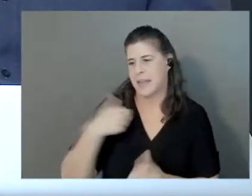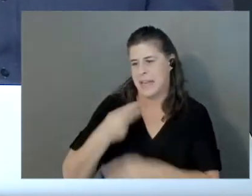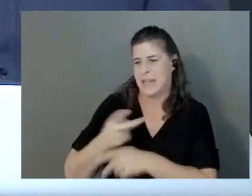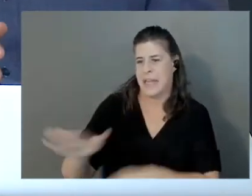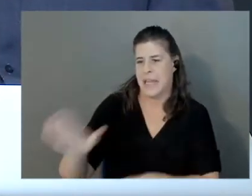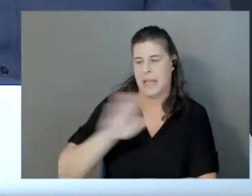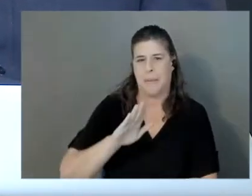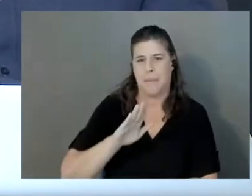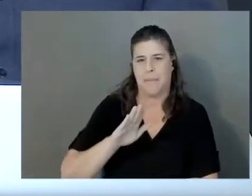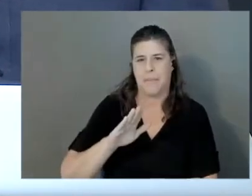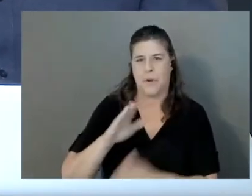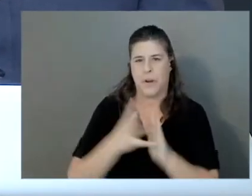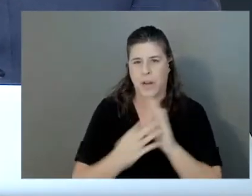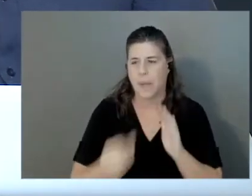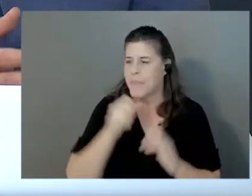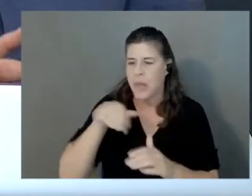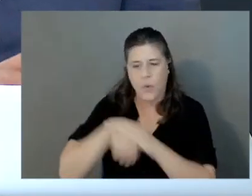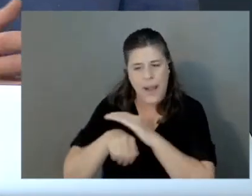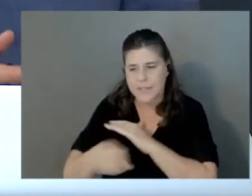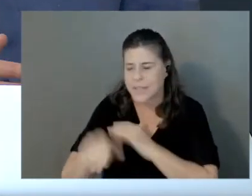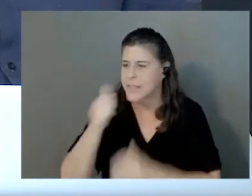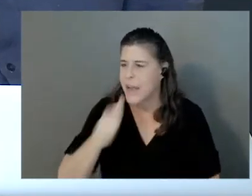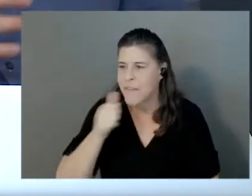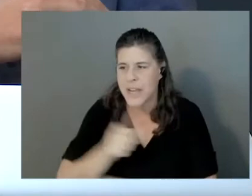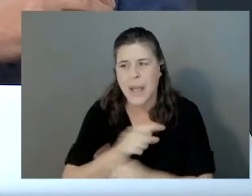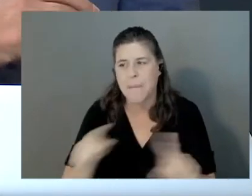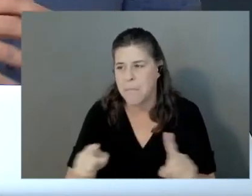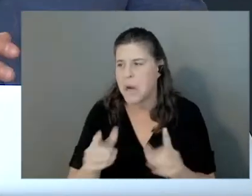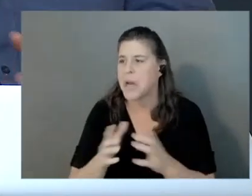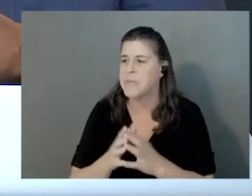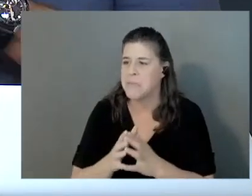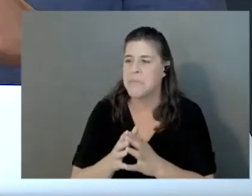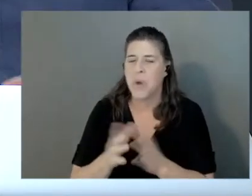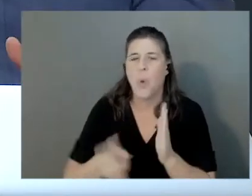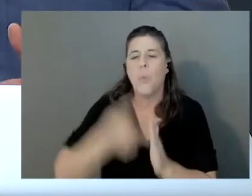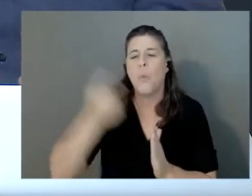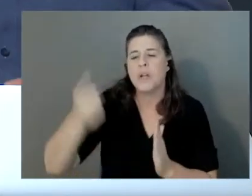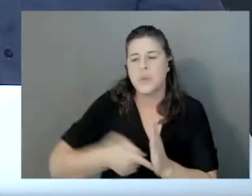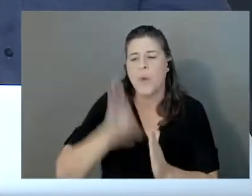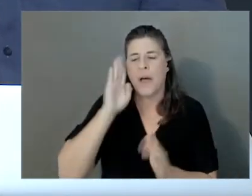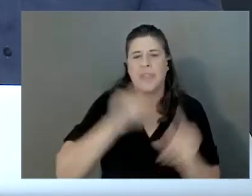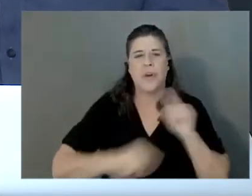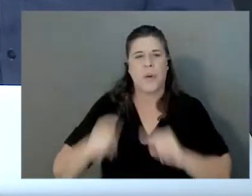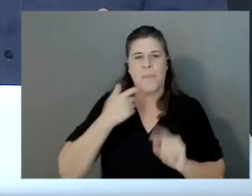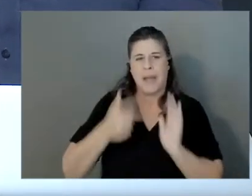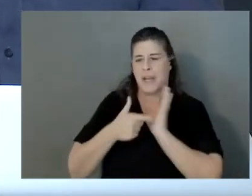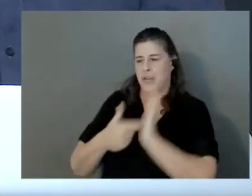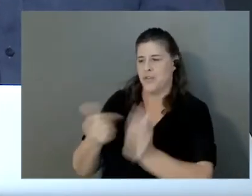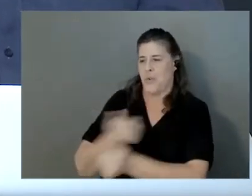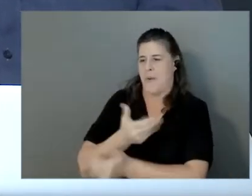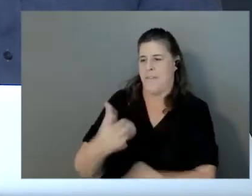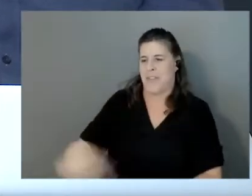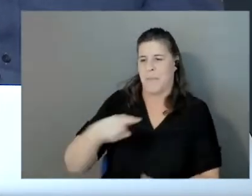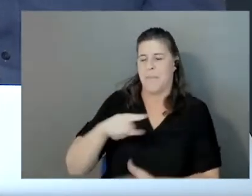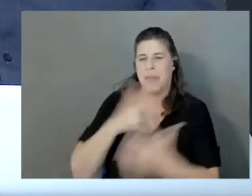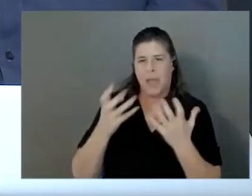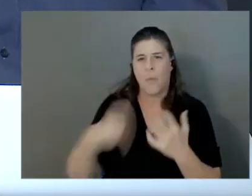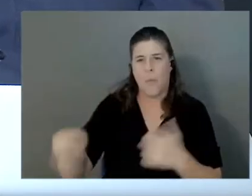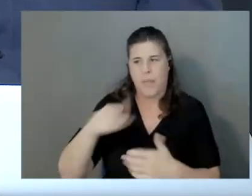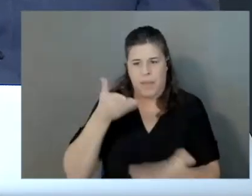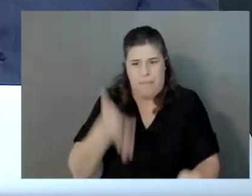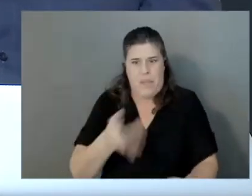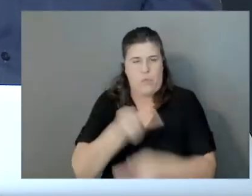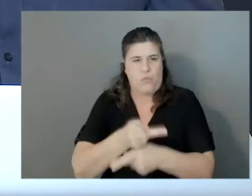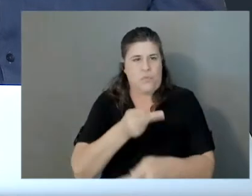not accessing them every day, but once in a while they want to go back to show you their trophies. So they want them to be there.